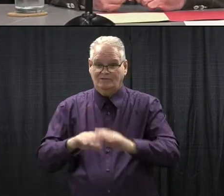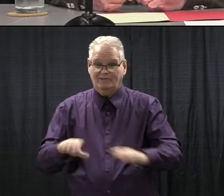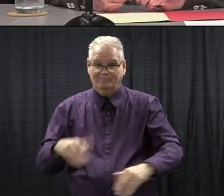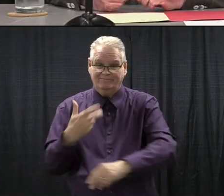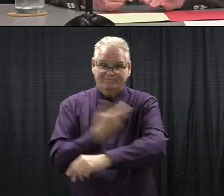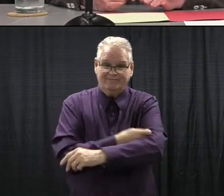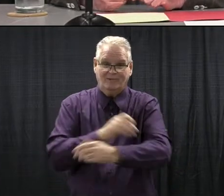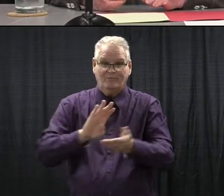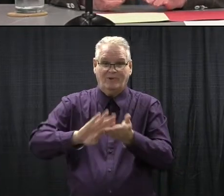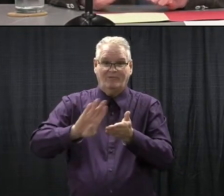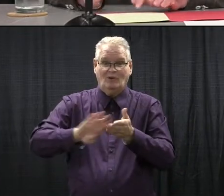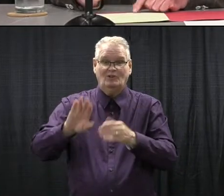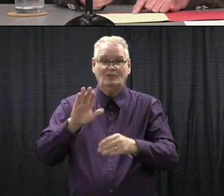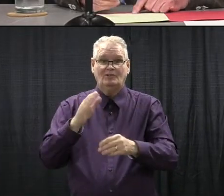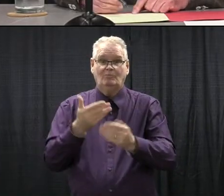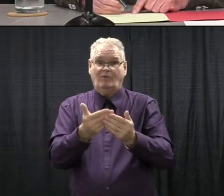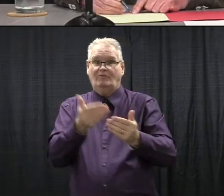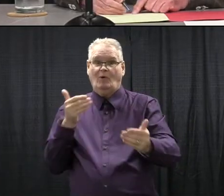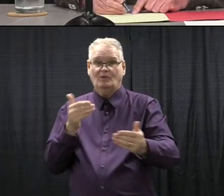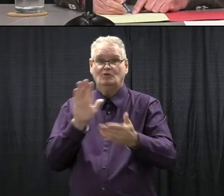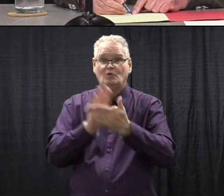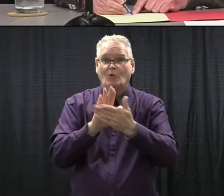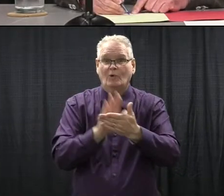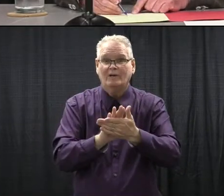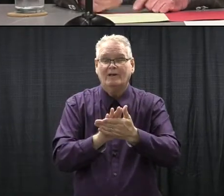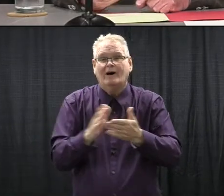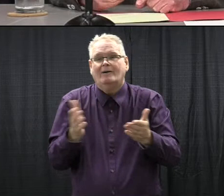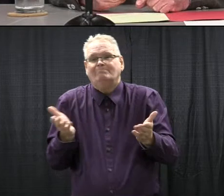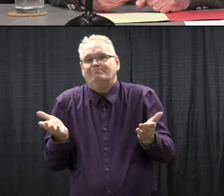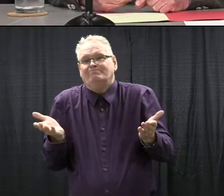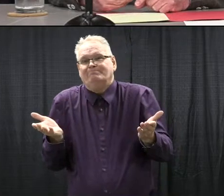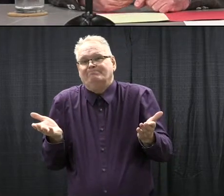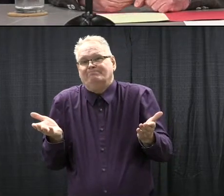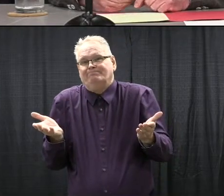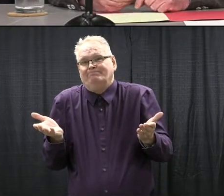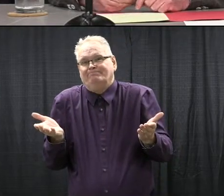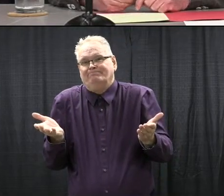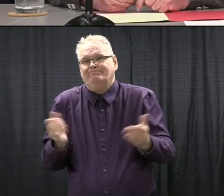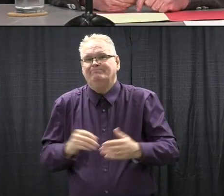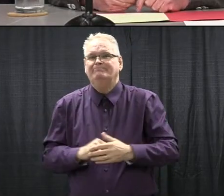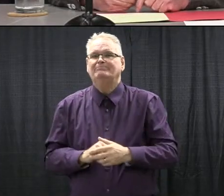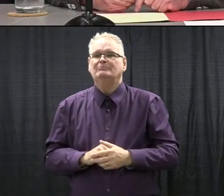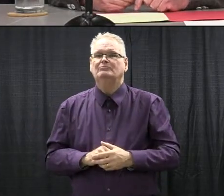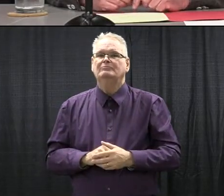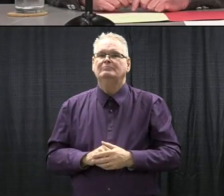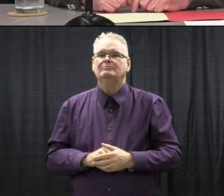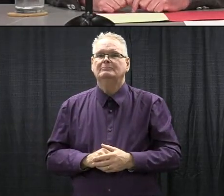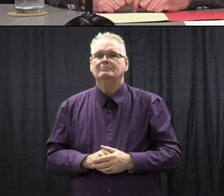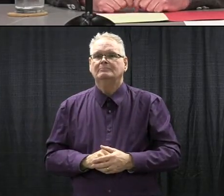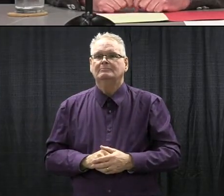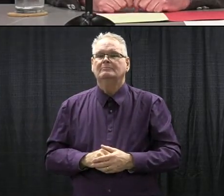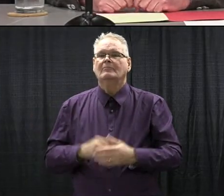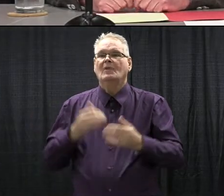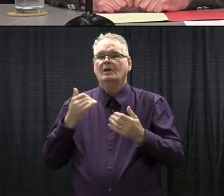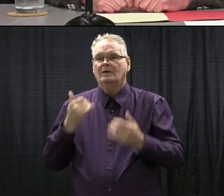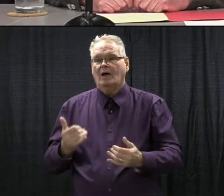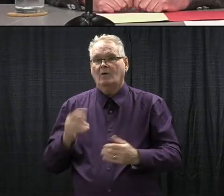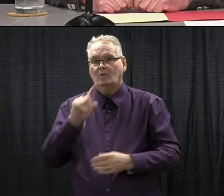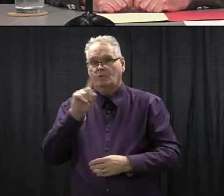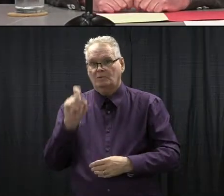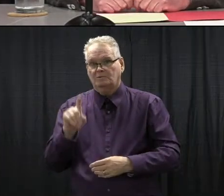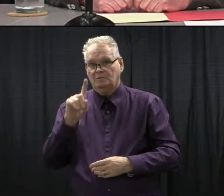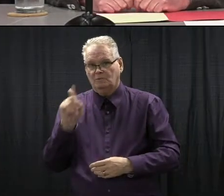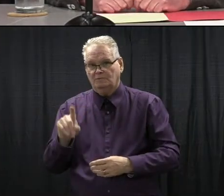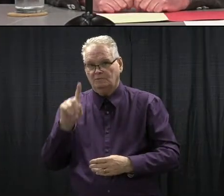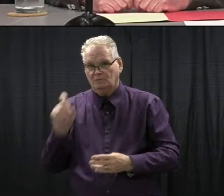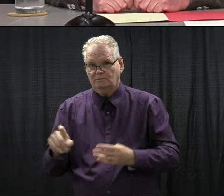I will now go back through each reporter to see if you have one final question. Kellyanne Roberts with NTV. Do you have a final question?